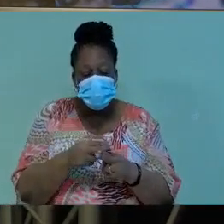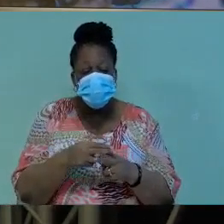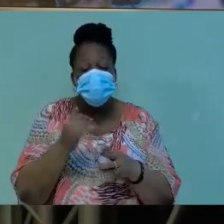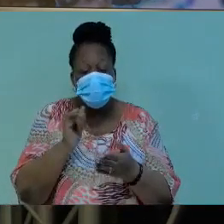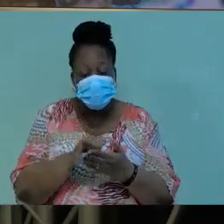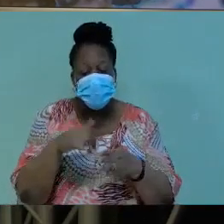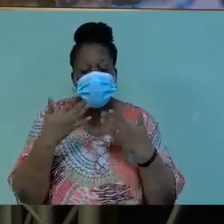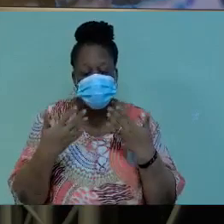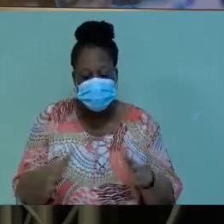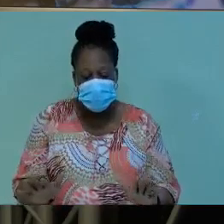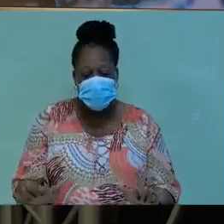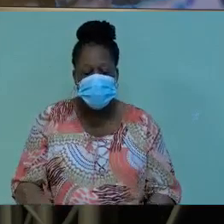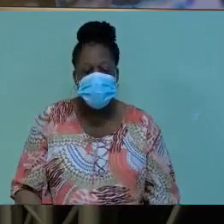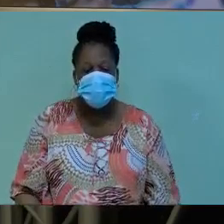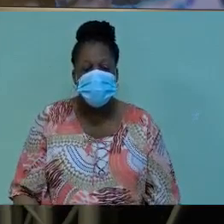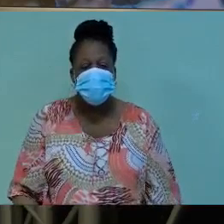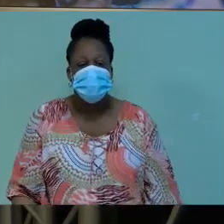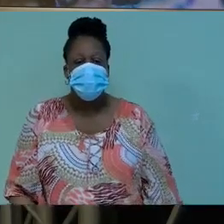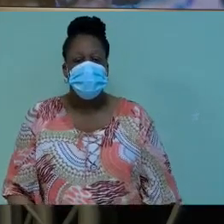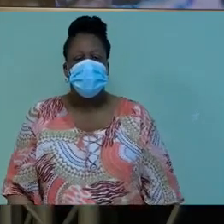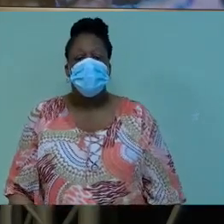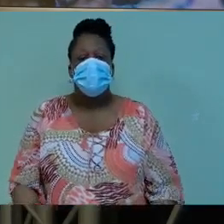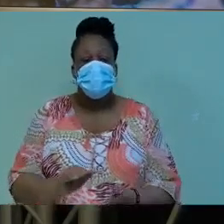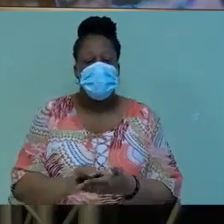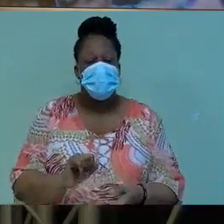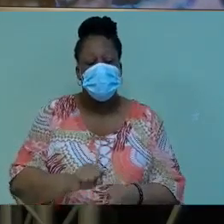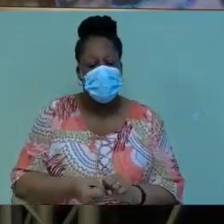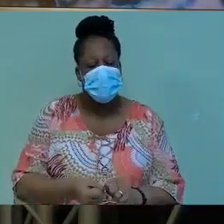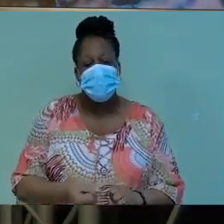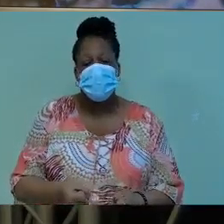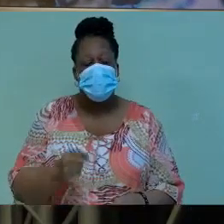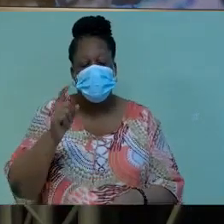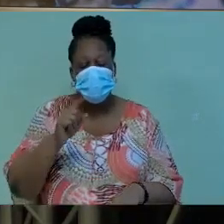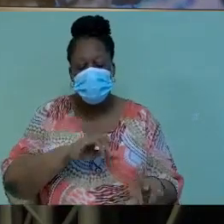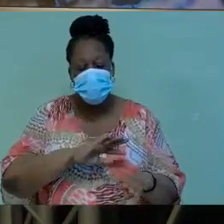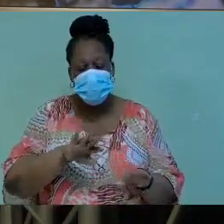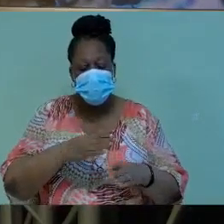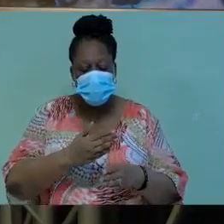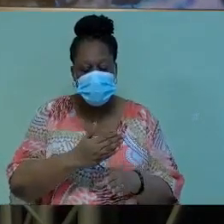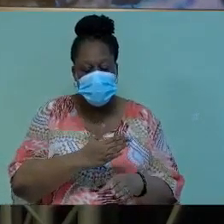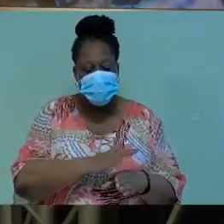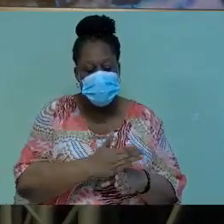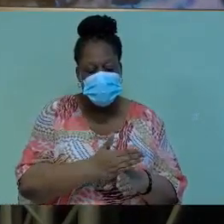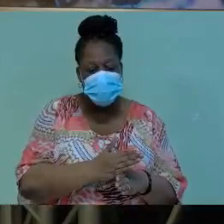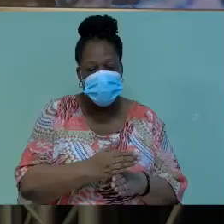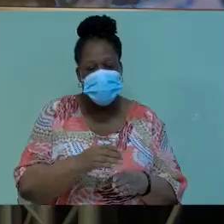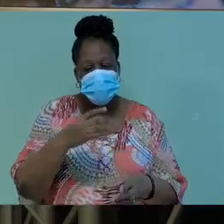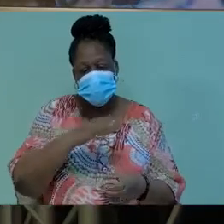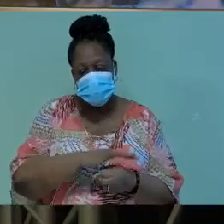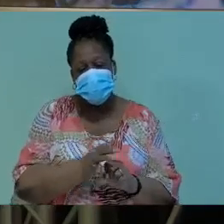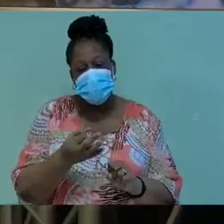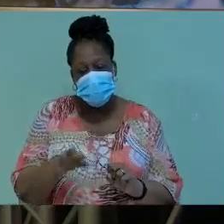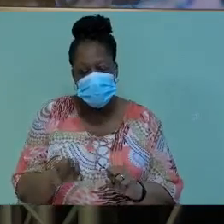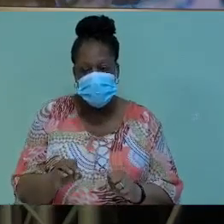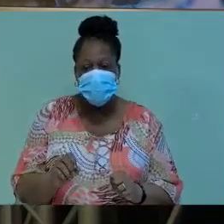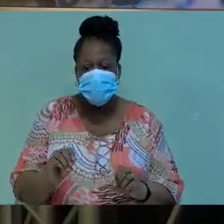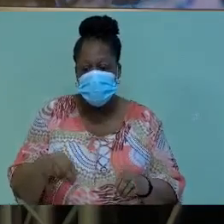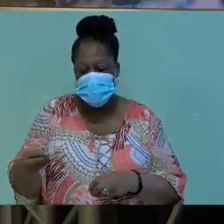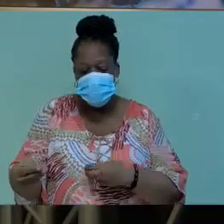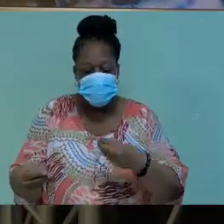reducing opportunities for the spread of the disease. In addition, and consistent with the government's trust towards